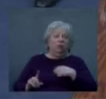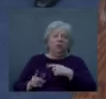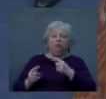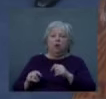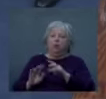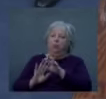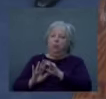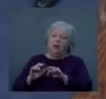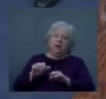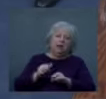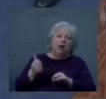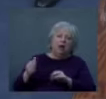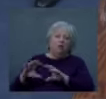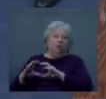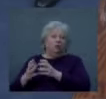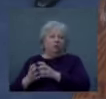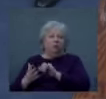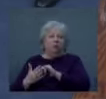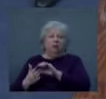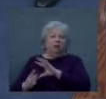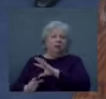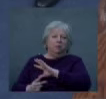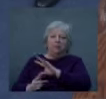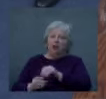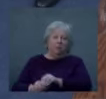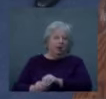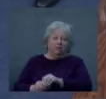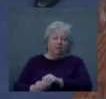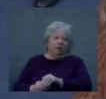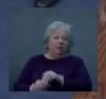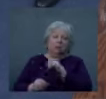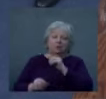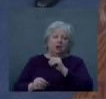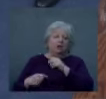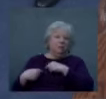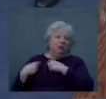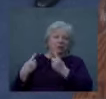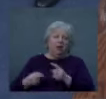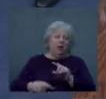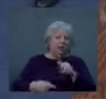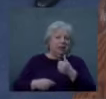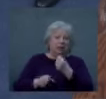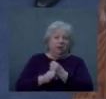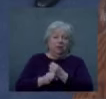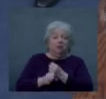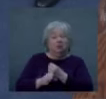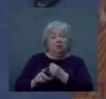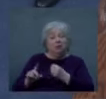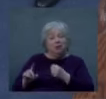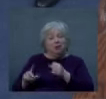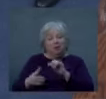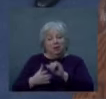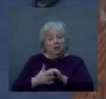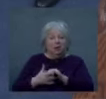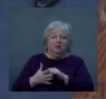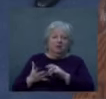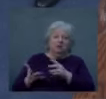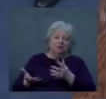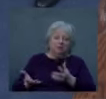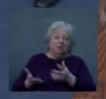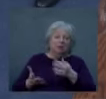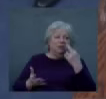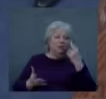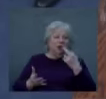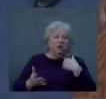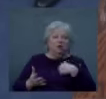somebody else that's not been involved and engaged in this process for the past 10 years, that's where the necessity is to